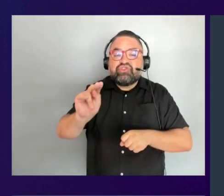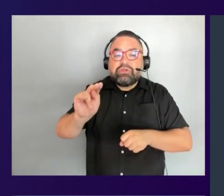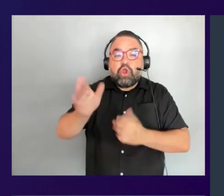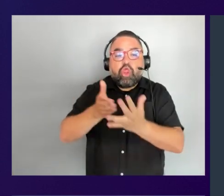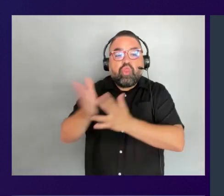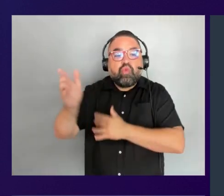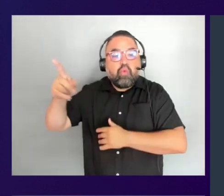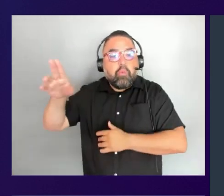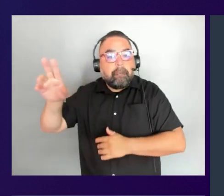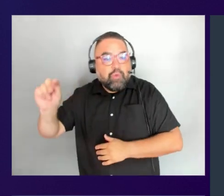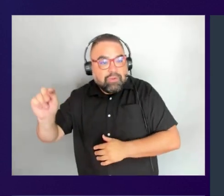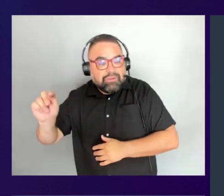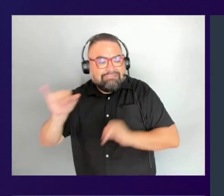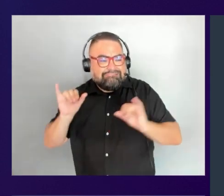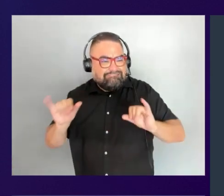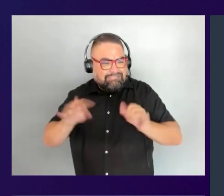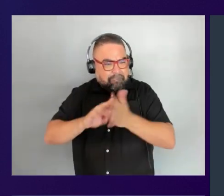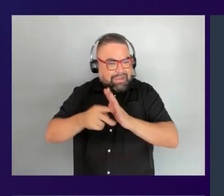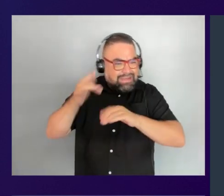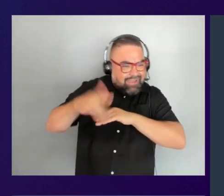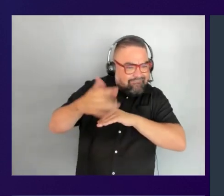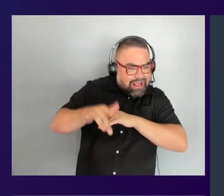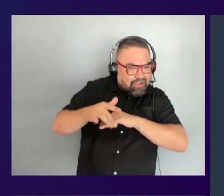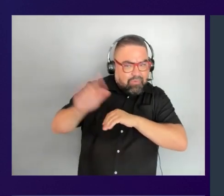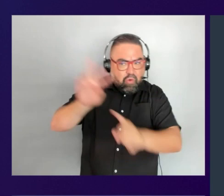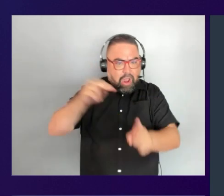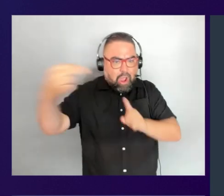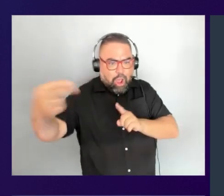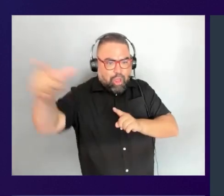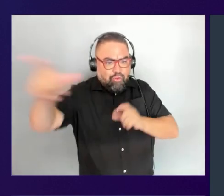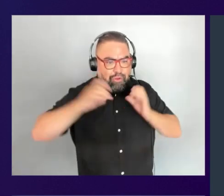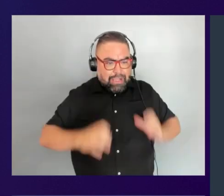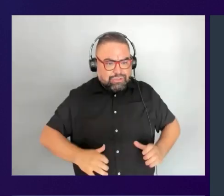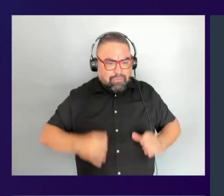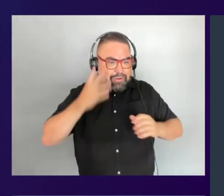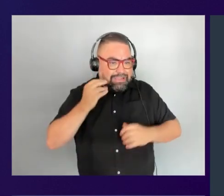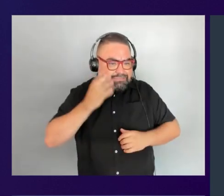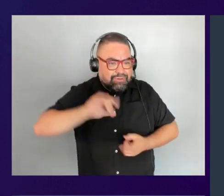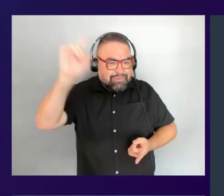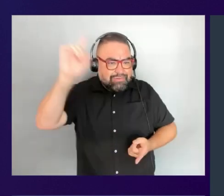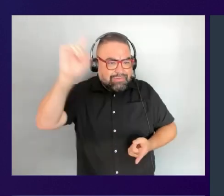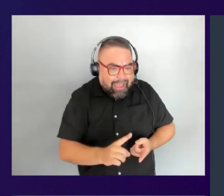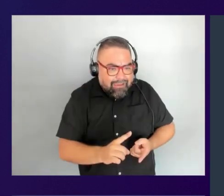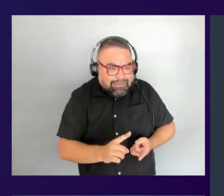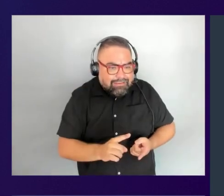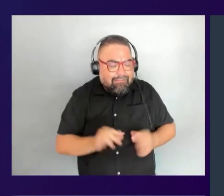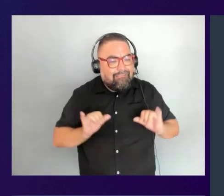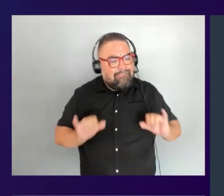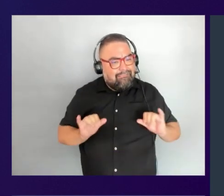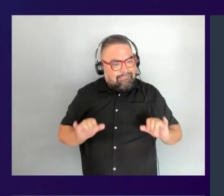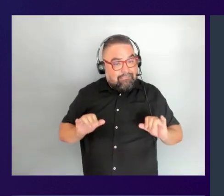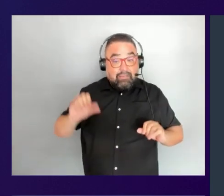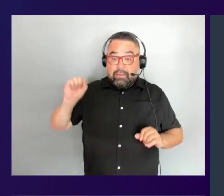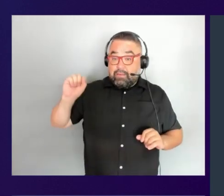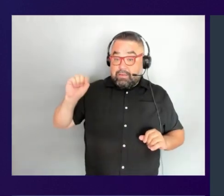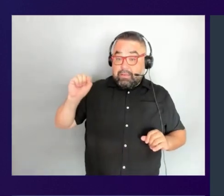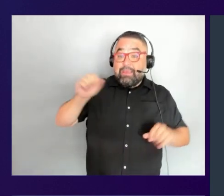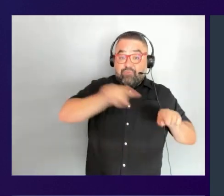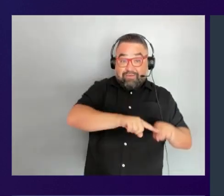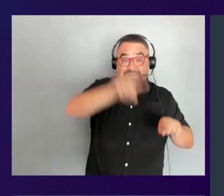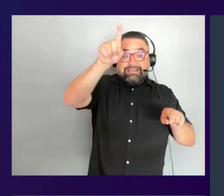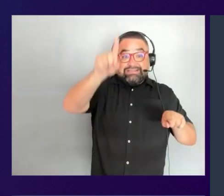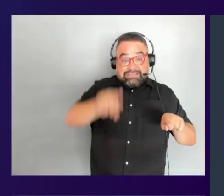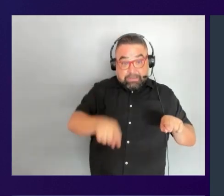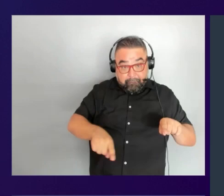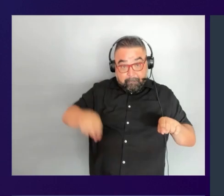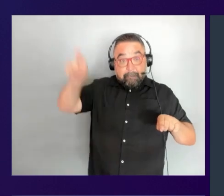impacting application availability and end-user experience. Alternatively, if you have a spiky workload, you might go the other way